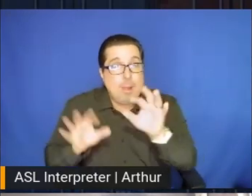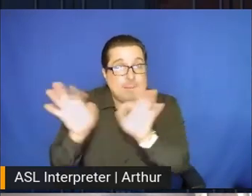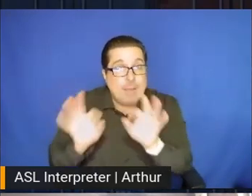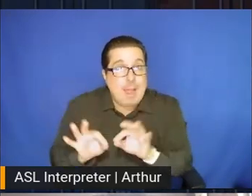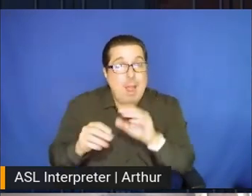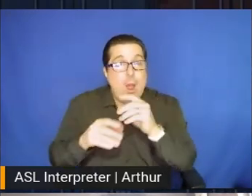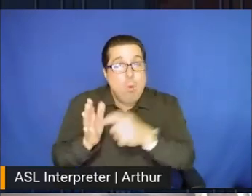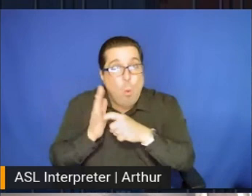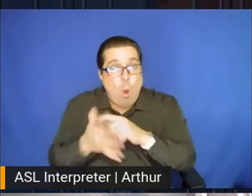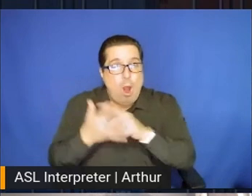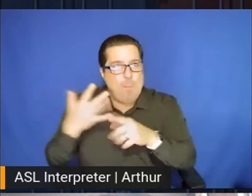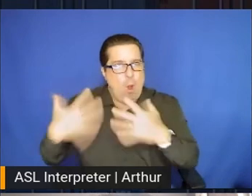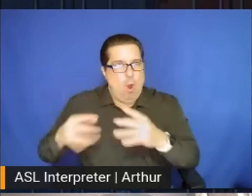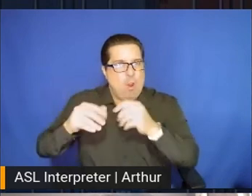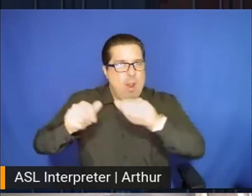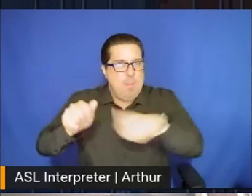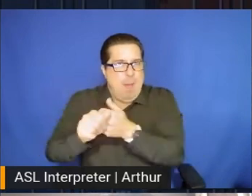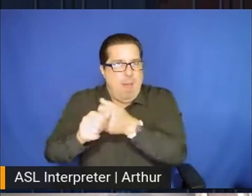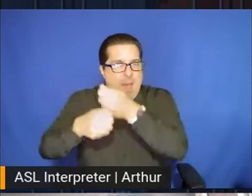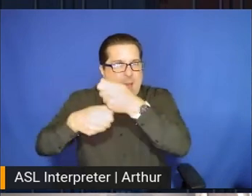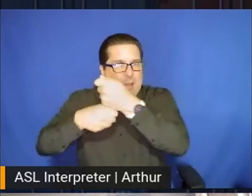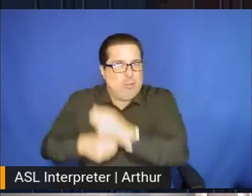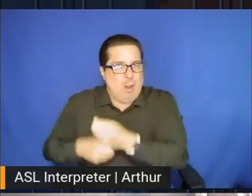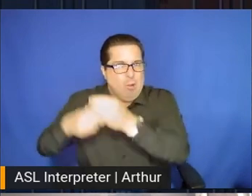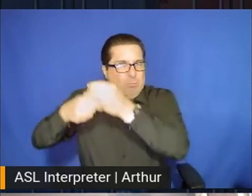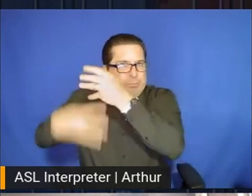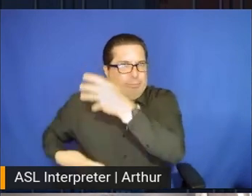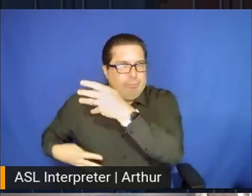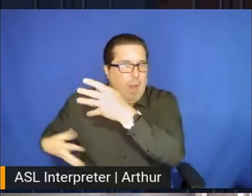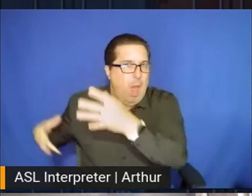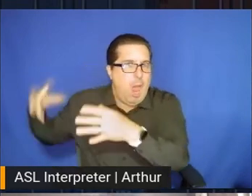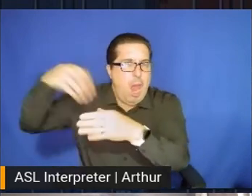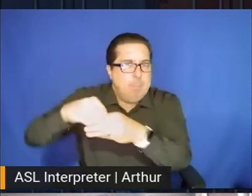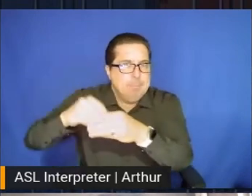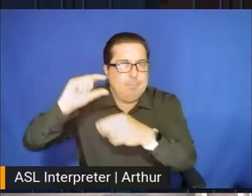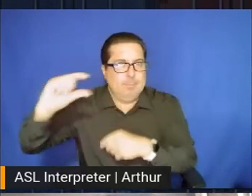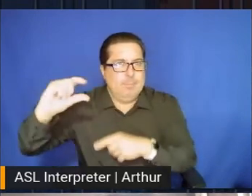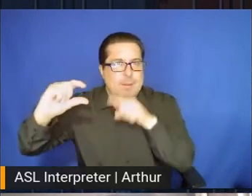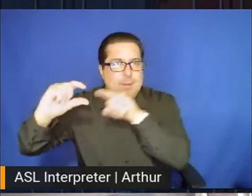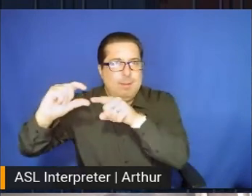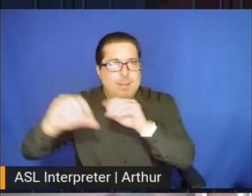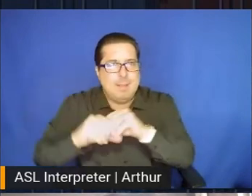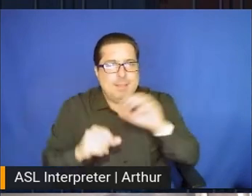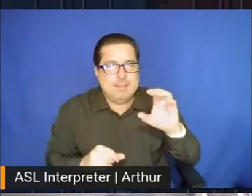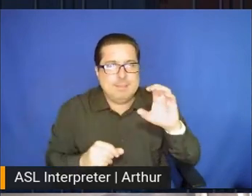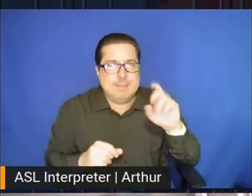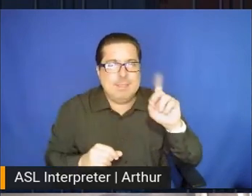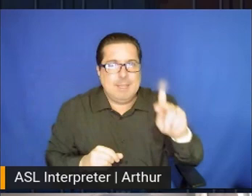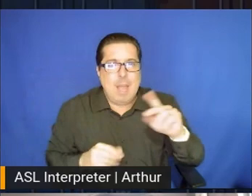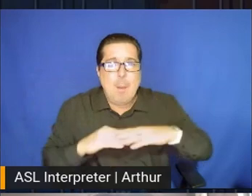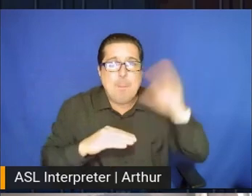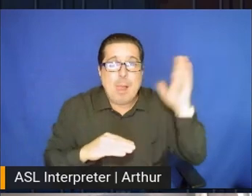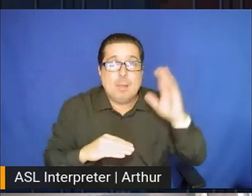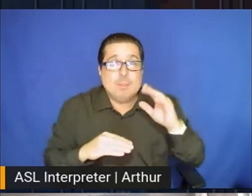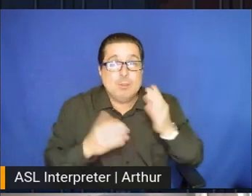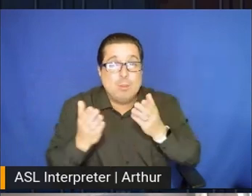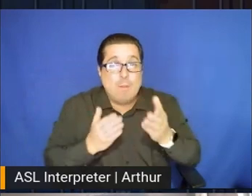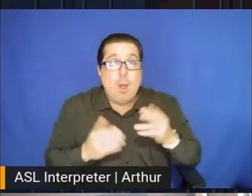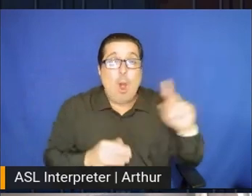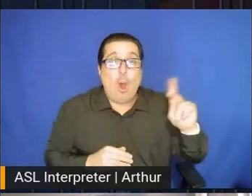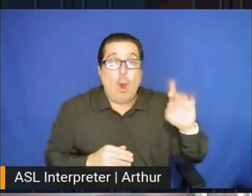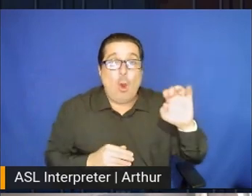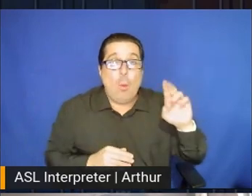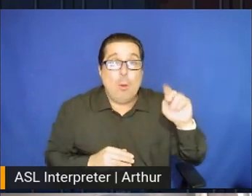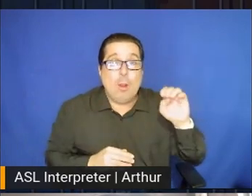generated in a unique and stable way. You can also see that cdk8s plus surfaces a lot of the Kubernetes defaults for you.